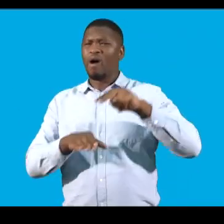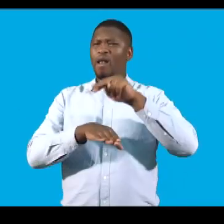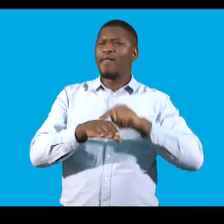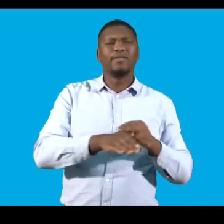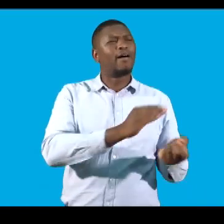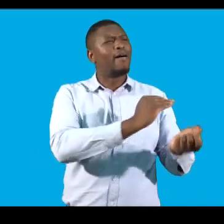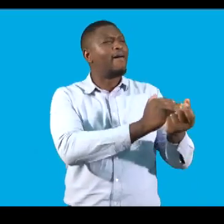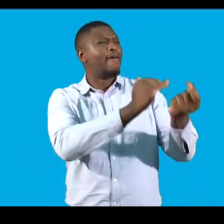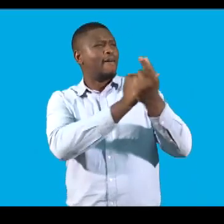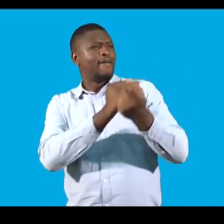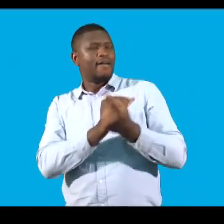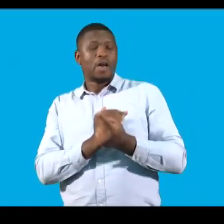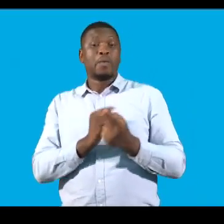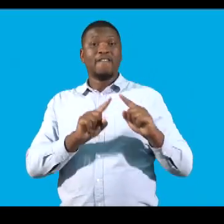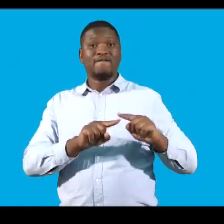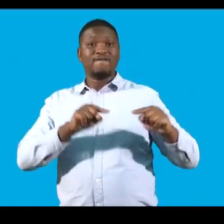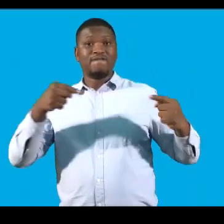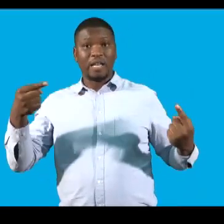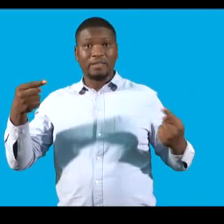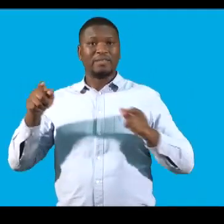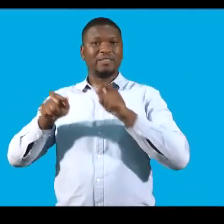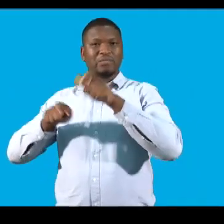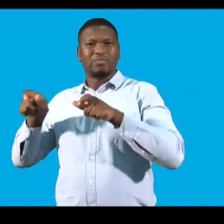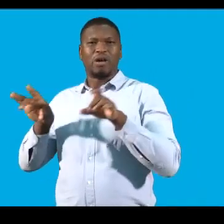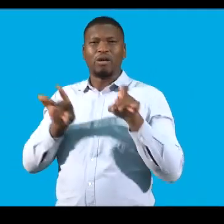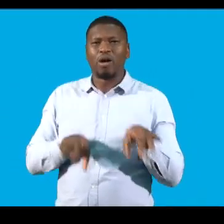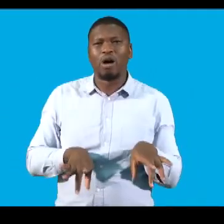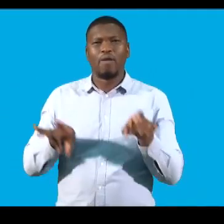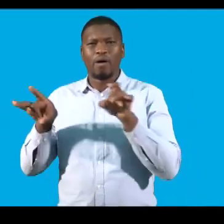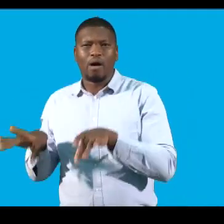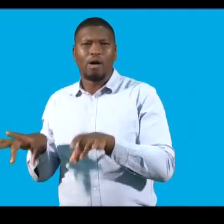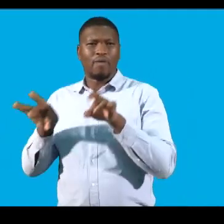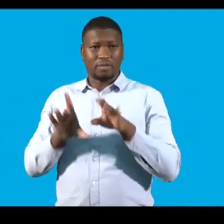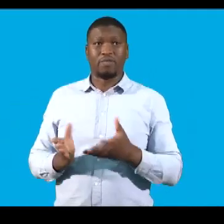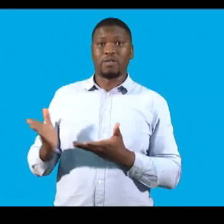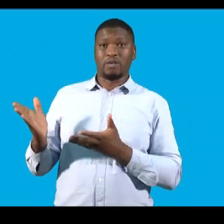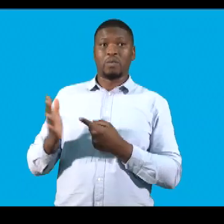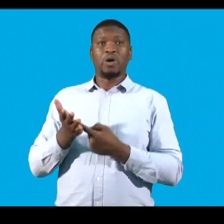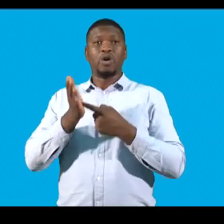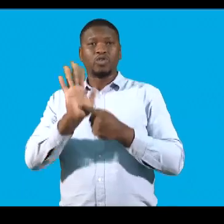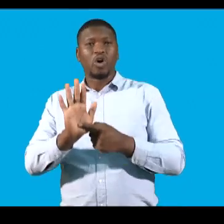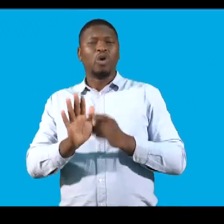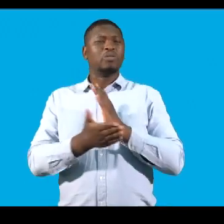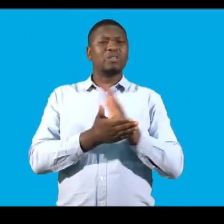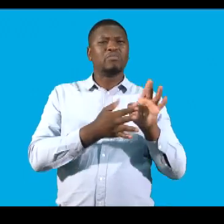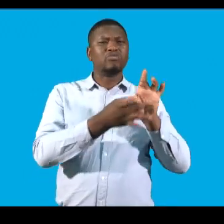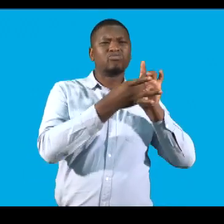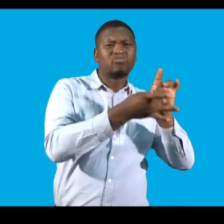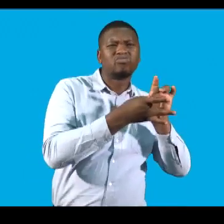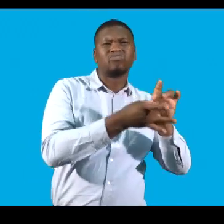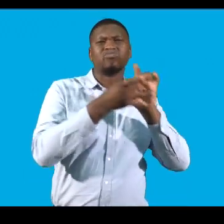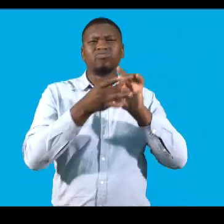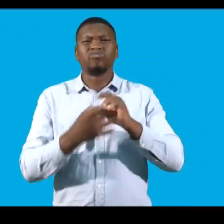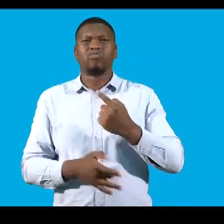of humans. The theme is one of permanence of nature, despair and loneliness, grief and the futility of life and